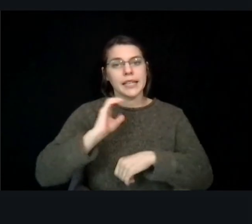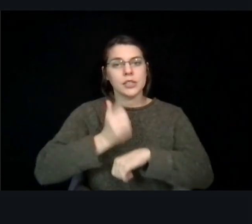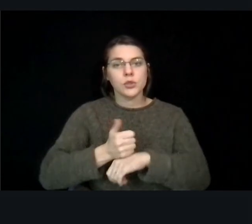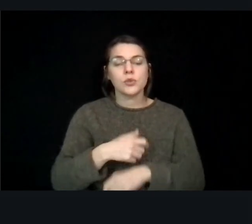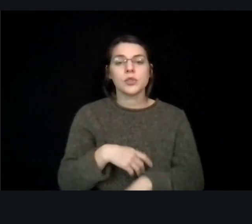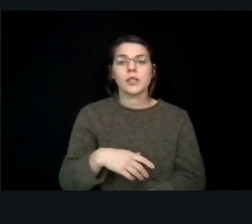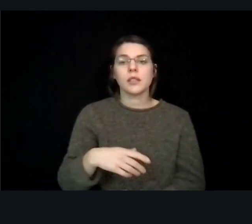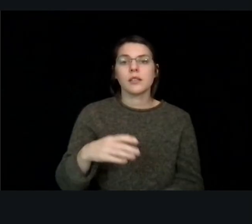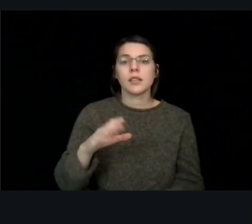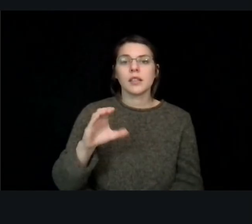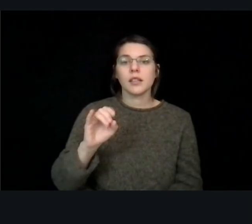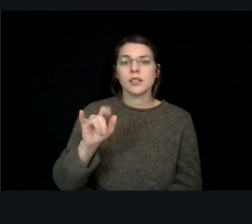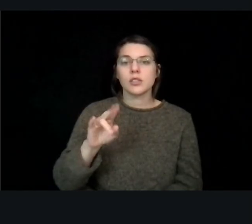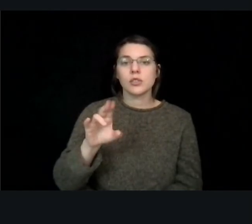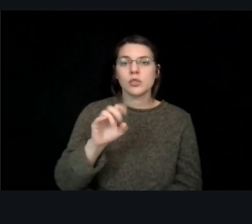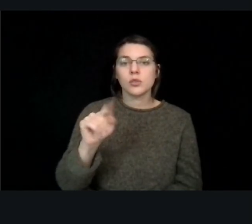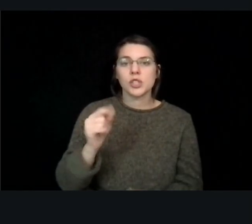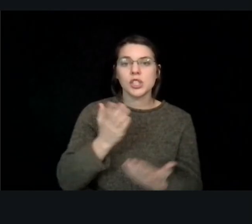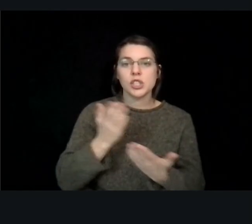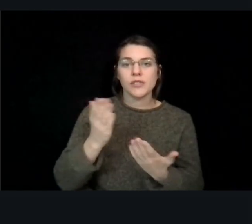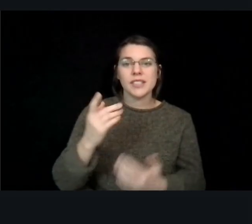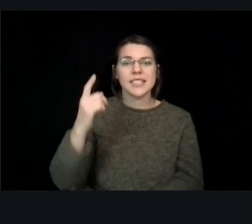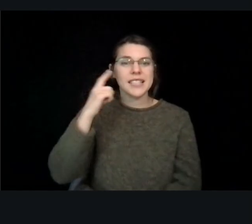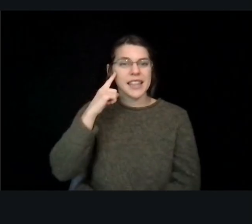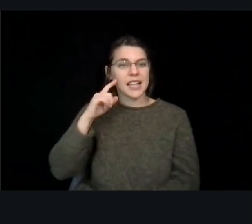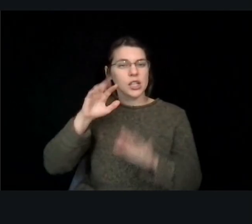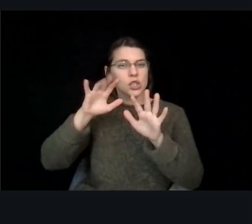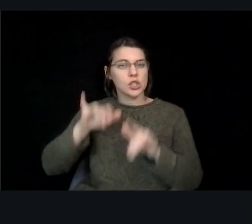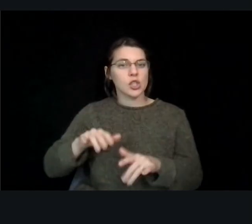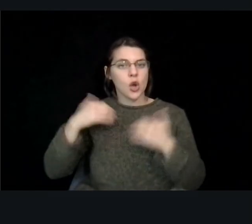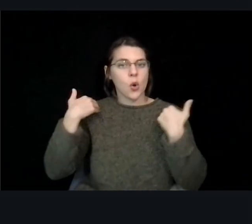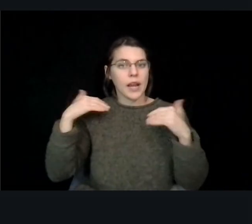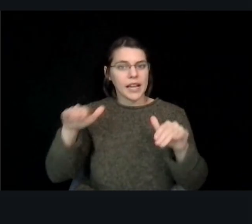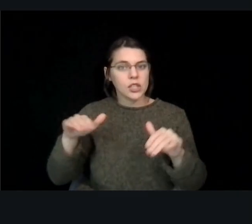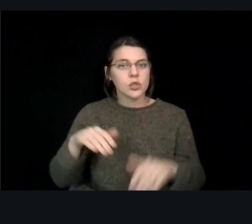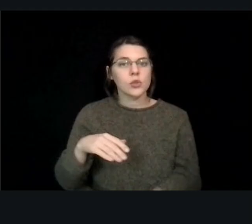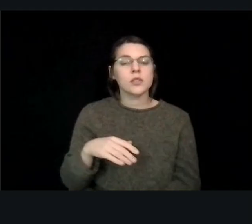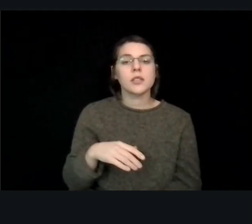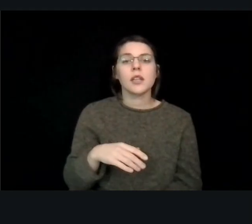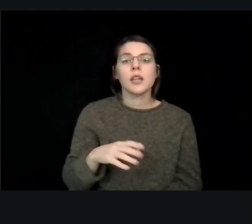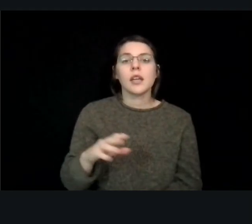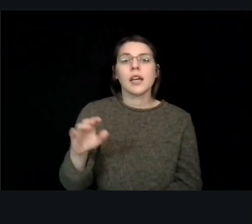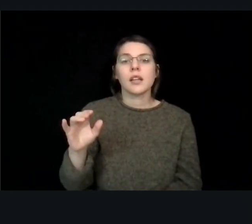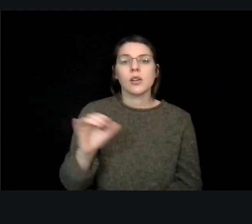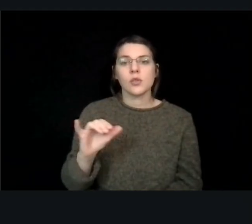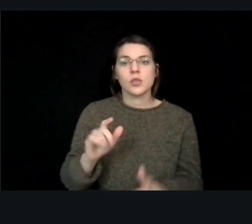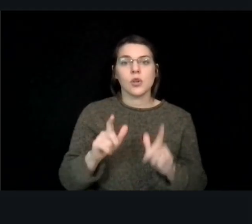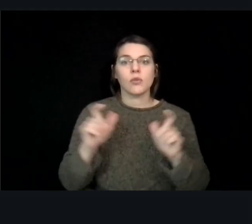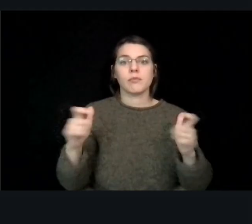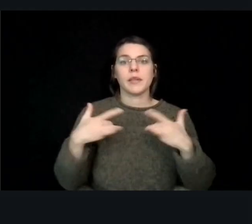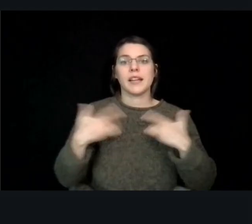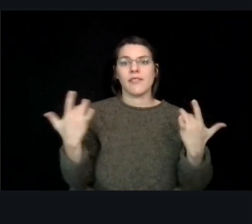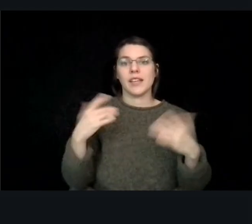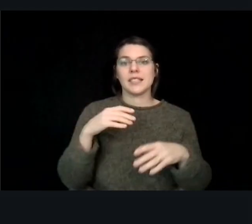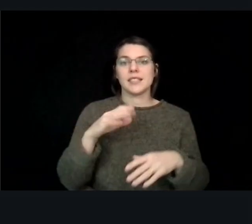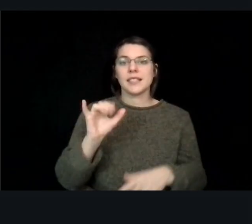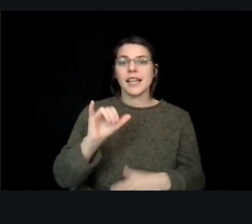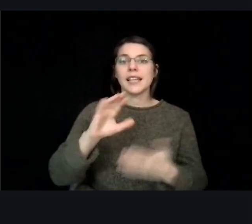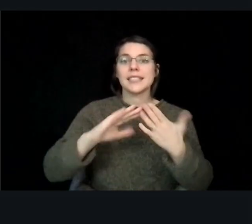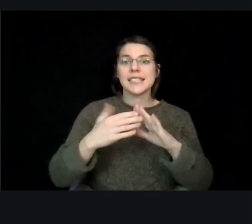as well as major events like City in the Streets, a digital newsletter, and our Engage PGH